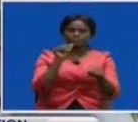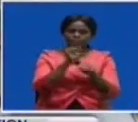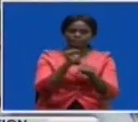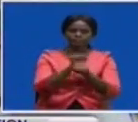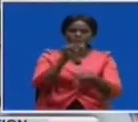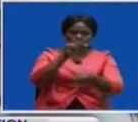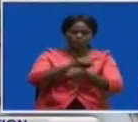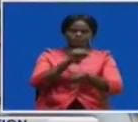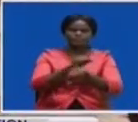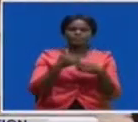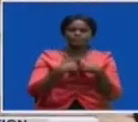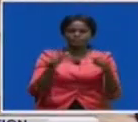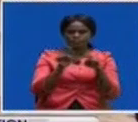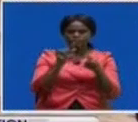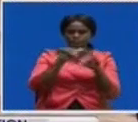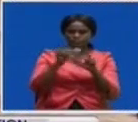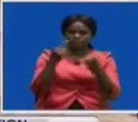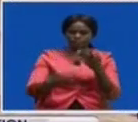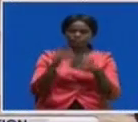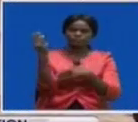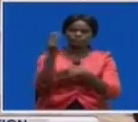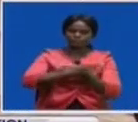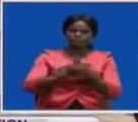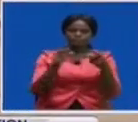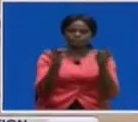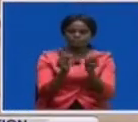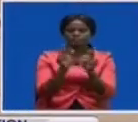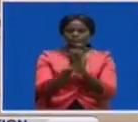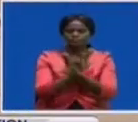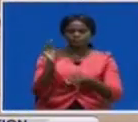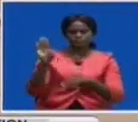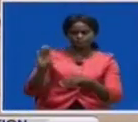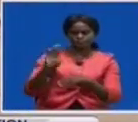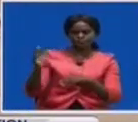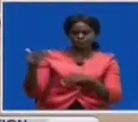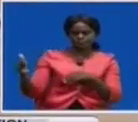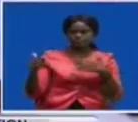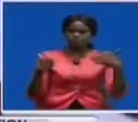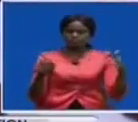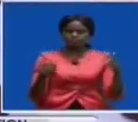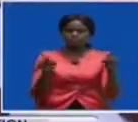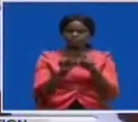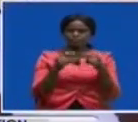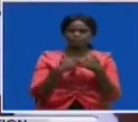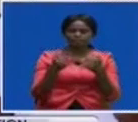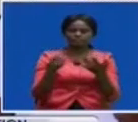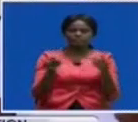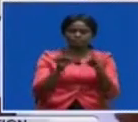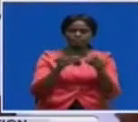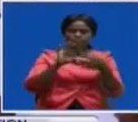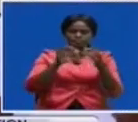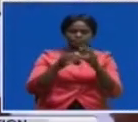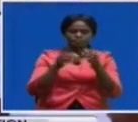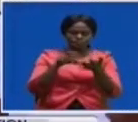this project, which includes one-stop border facilities on the Zambian and Botswana sides. Joseph Nyirendez, resident